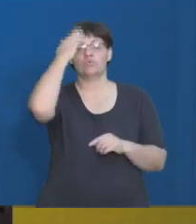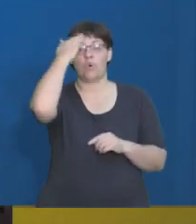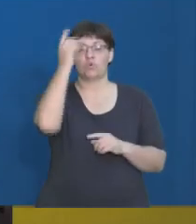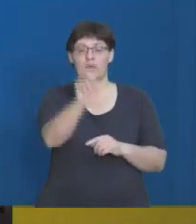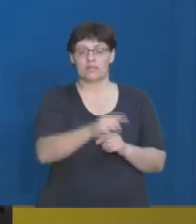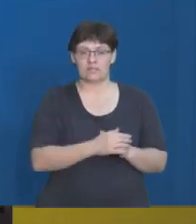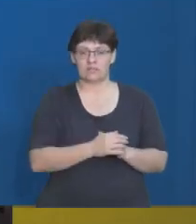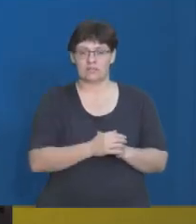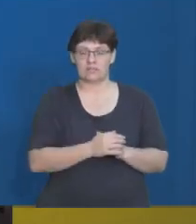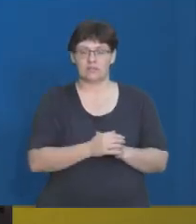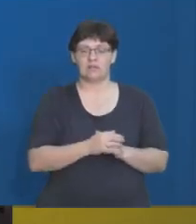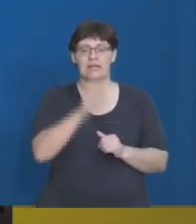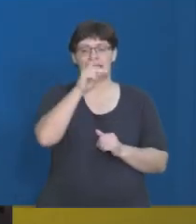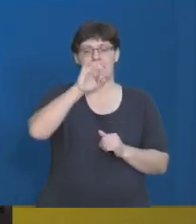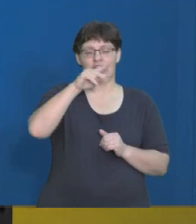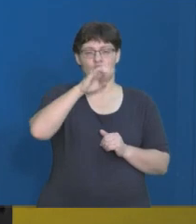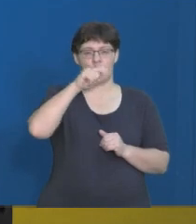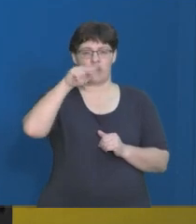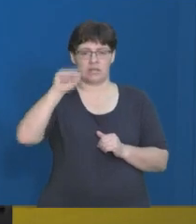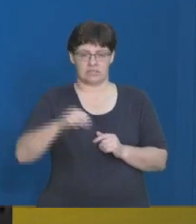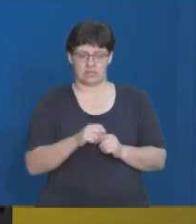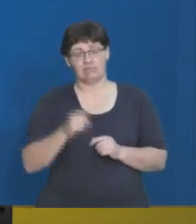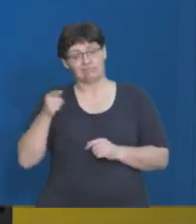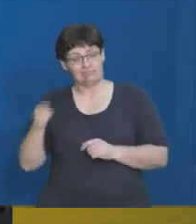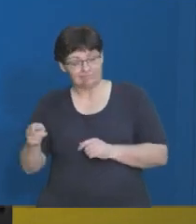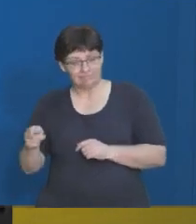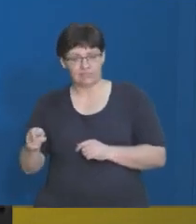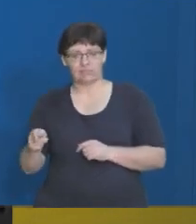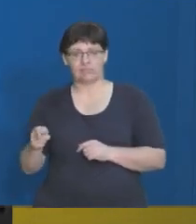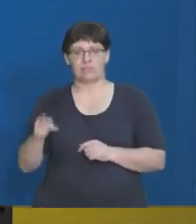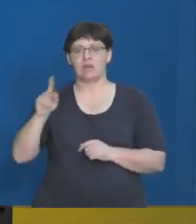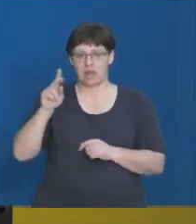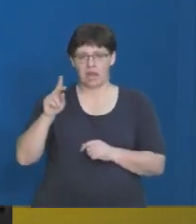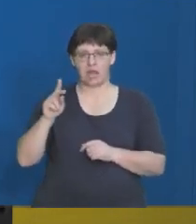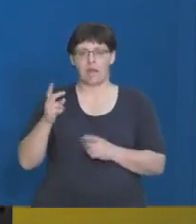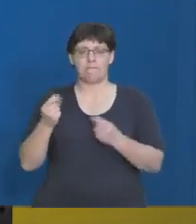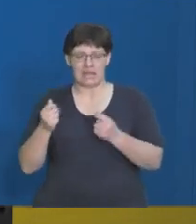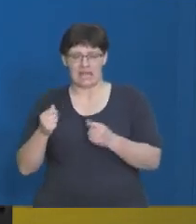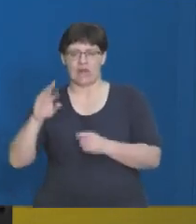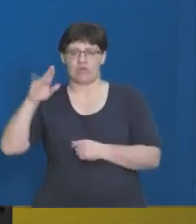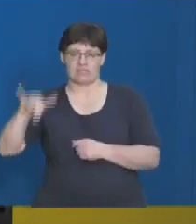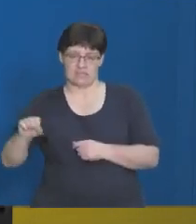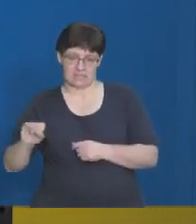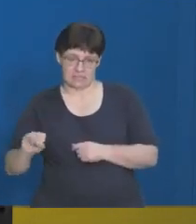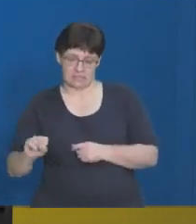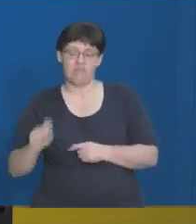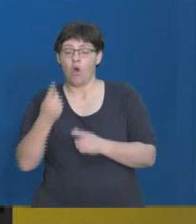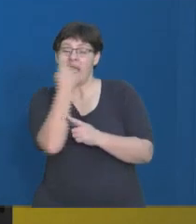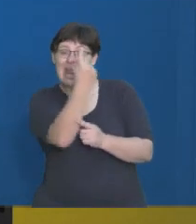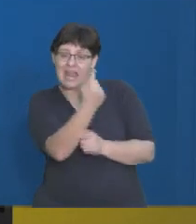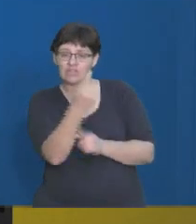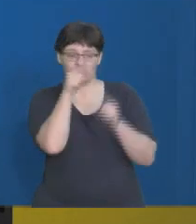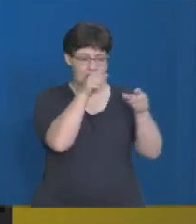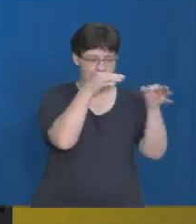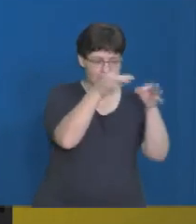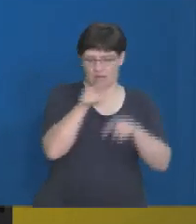as Keynesians, right? Exogenous is also known as monetarists. You are explaining. For every point that you